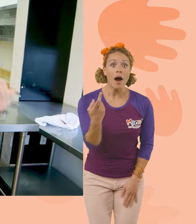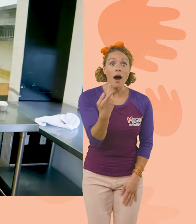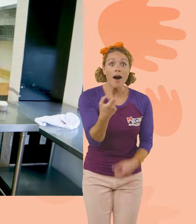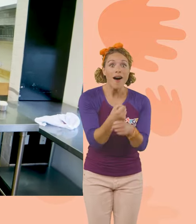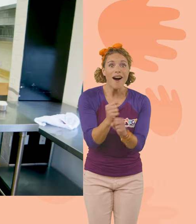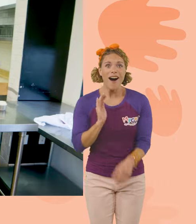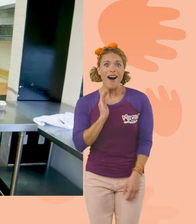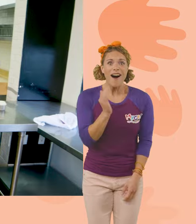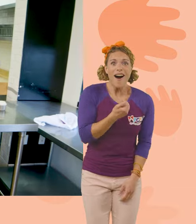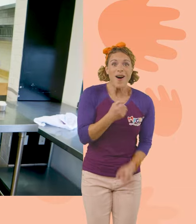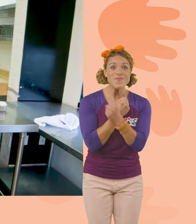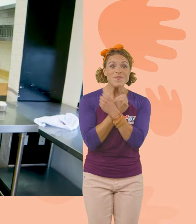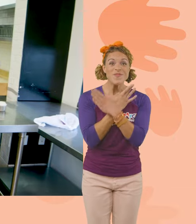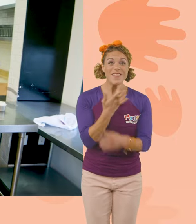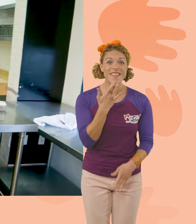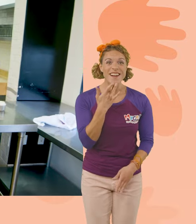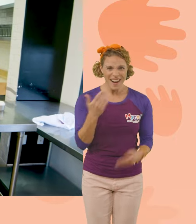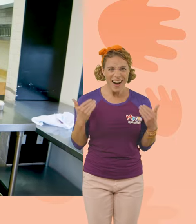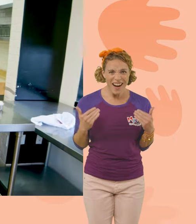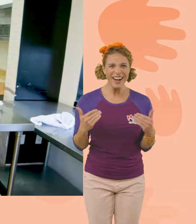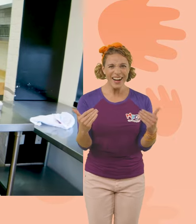I get to make our very own Blippi flavor.